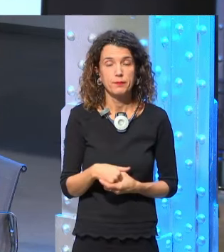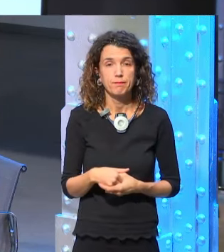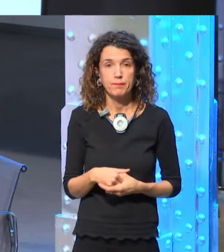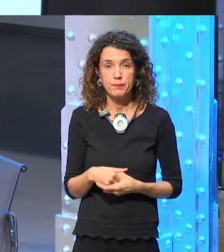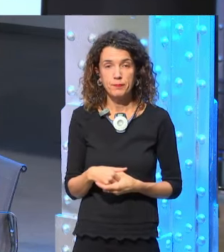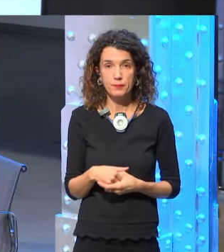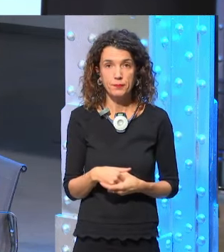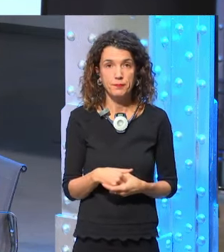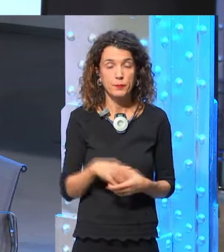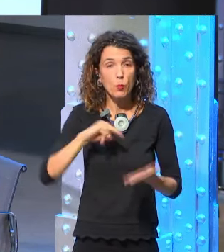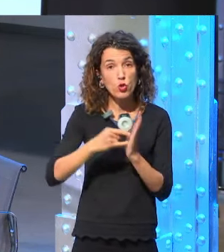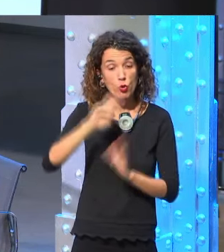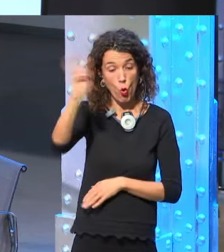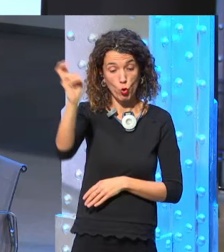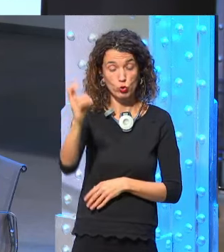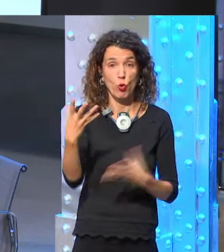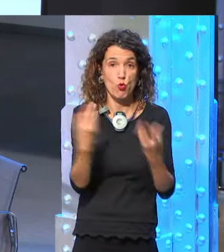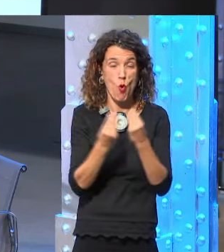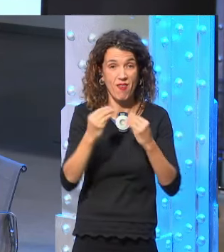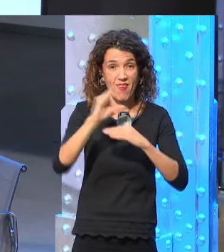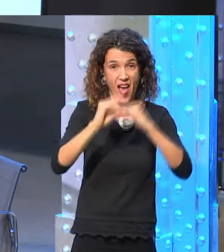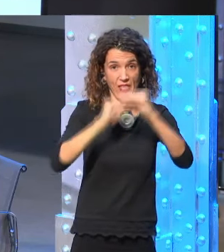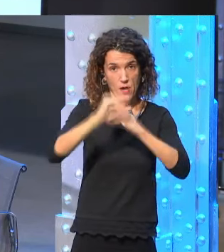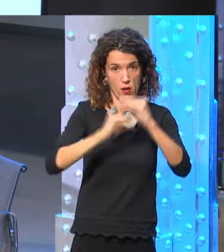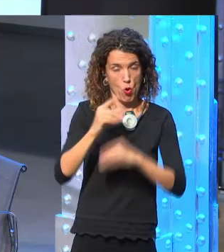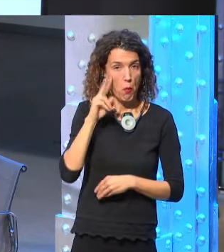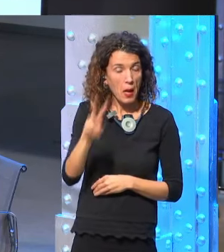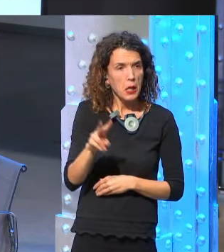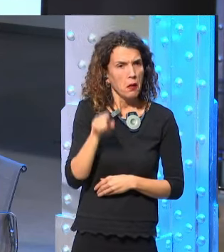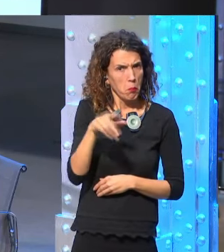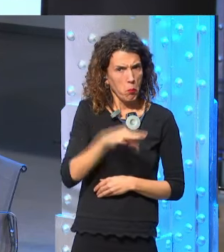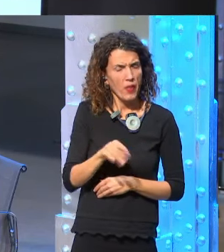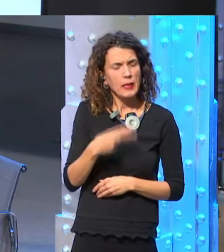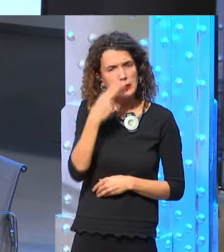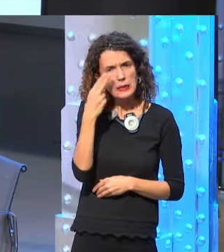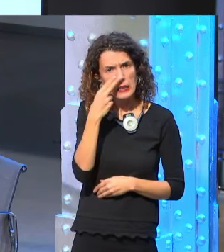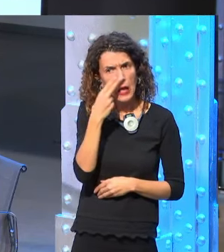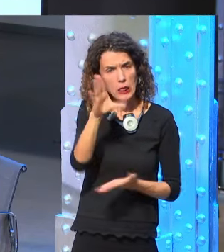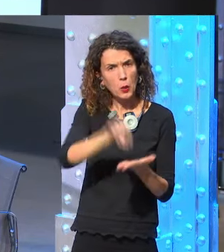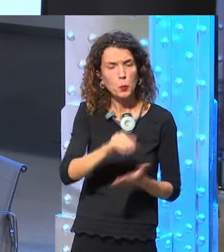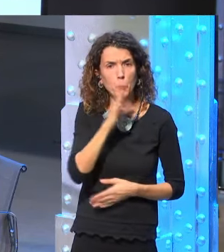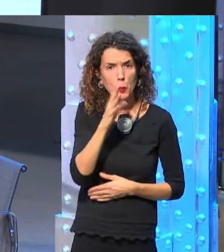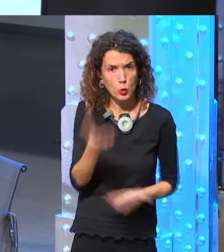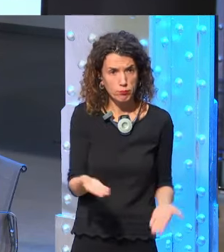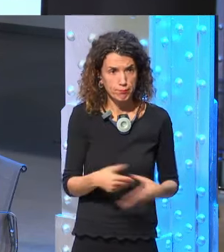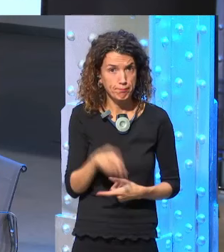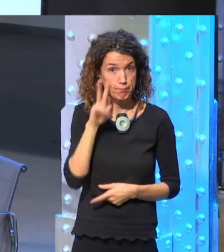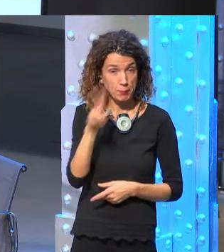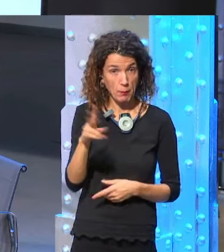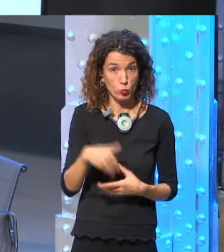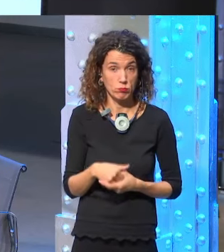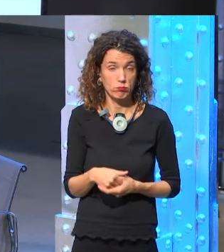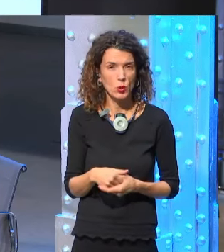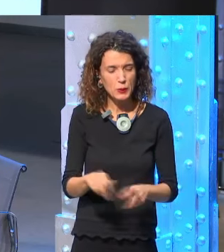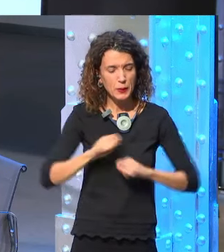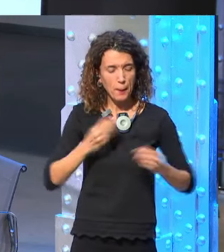project with bricks. And here I think it starts to become interesting, because you see these bricks, you get a sense that you have